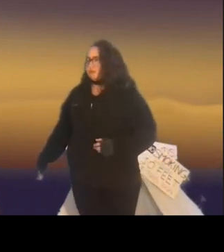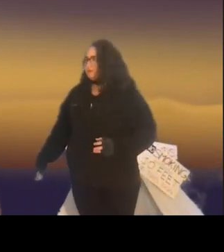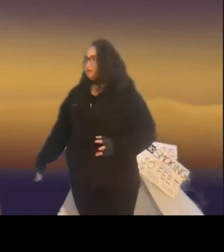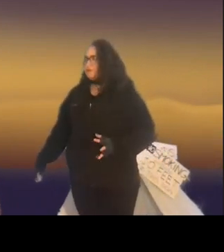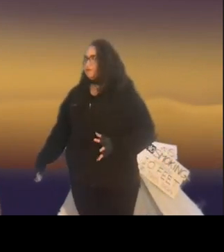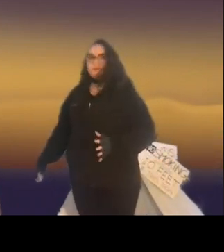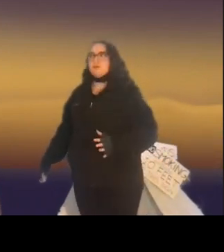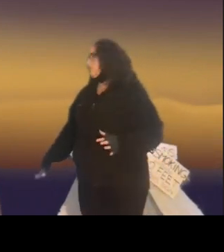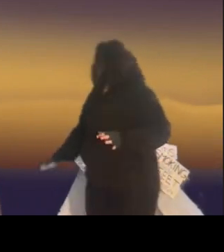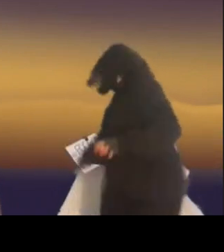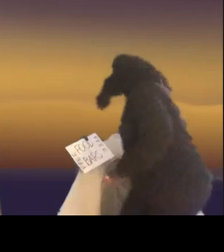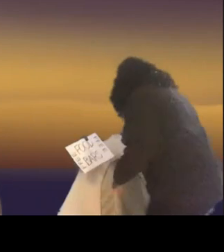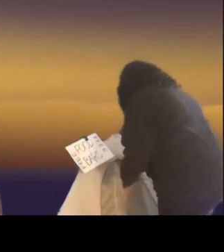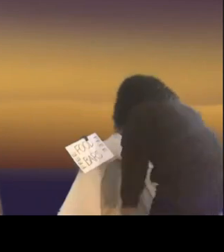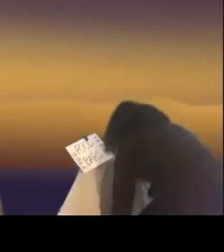Get me a pillow.